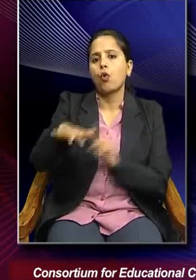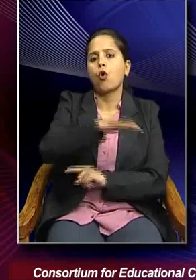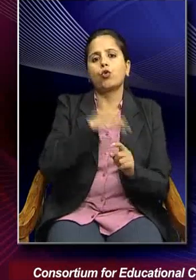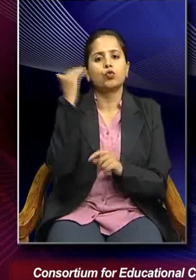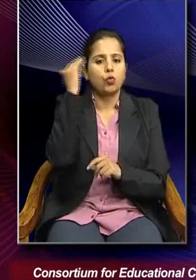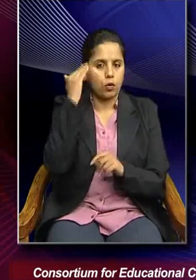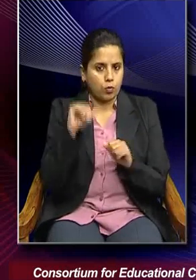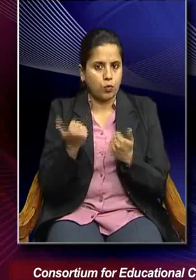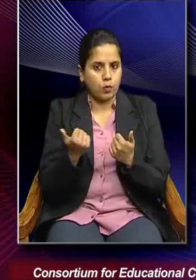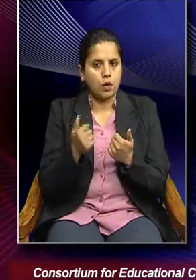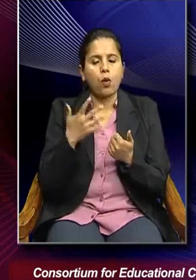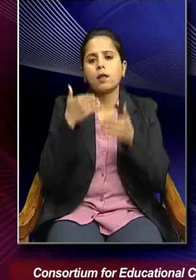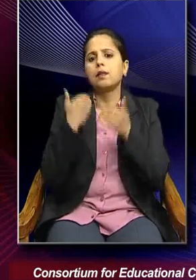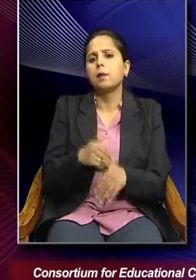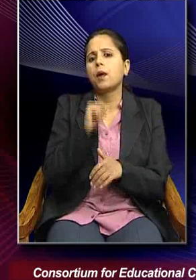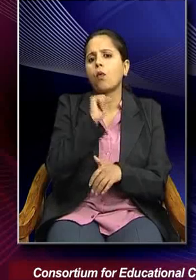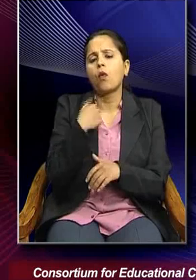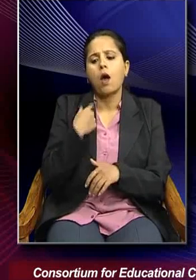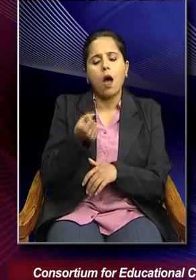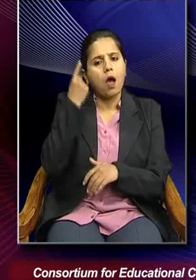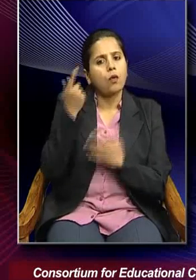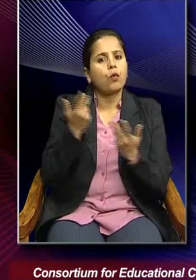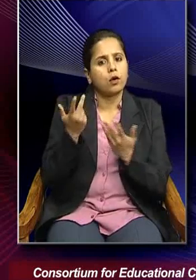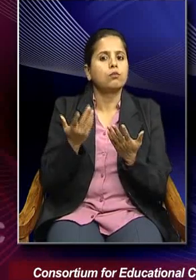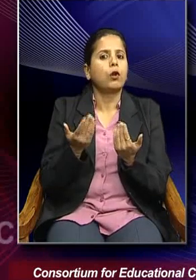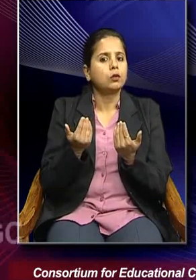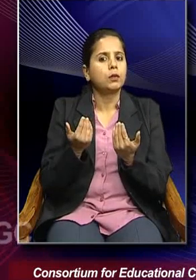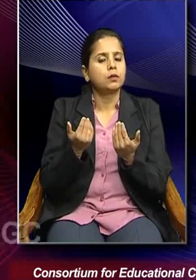knowledge and the limits of our understanding.